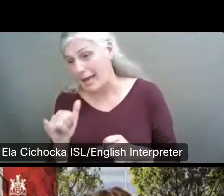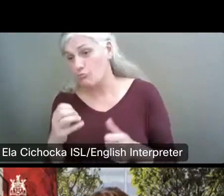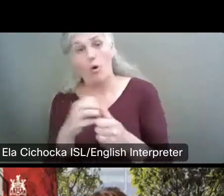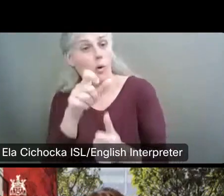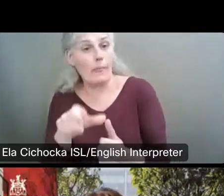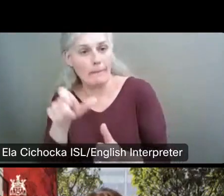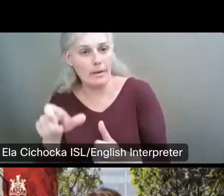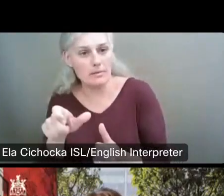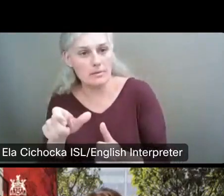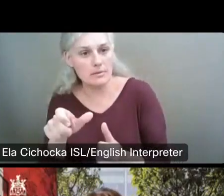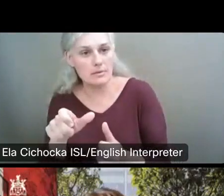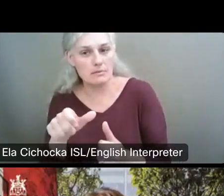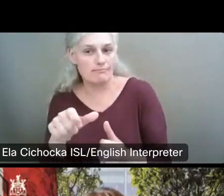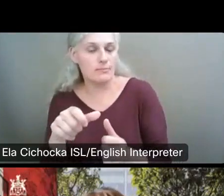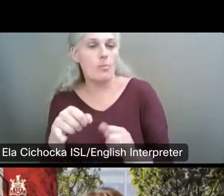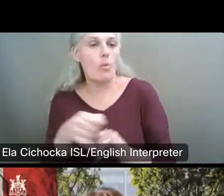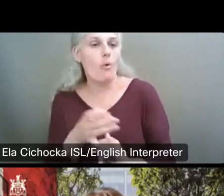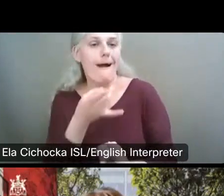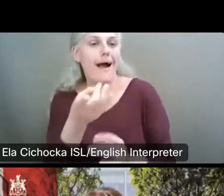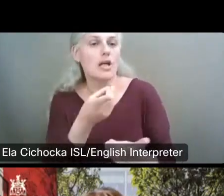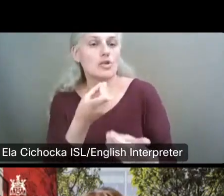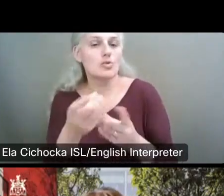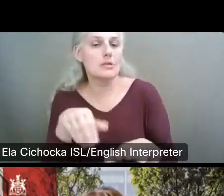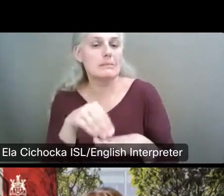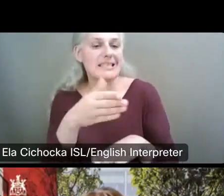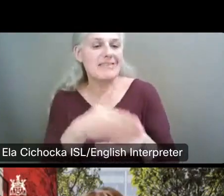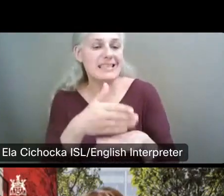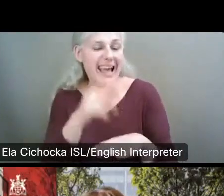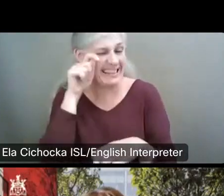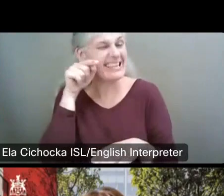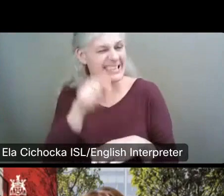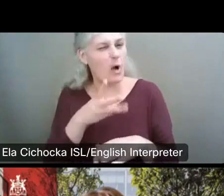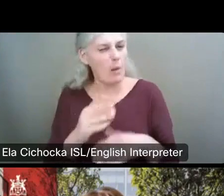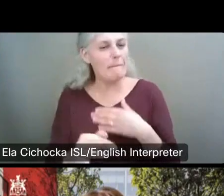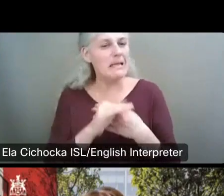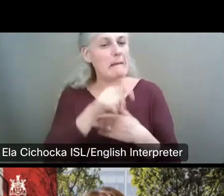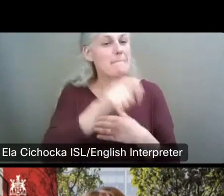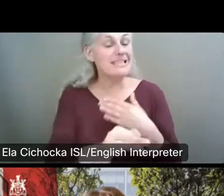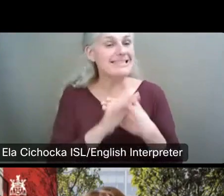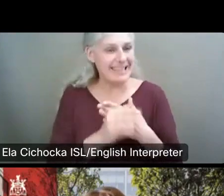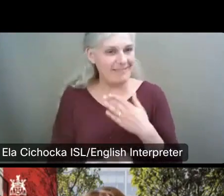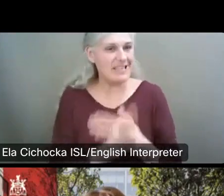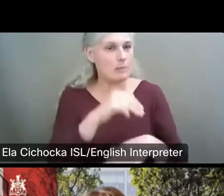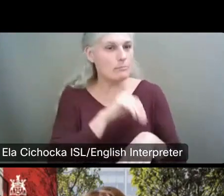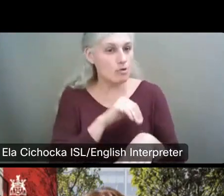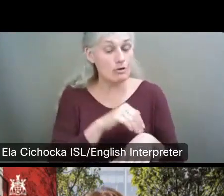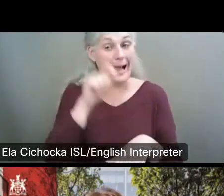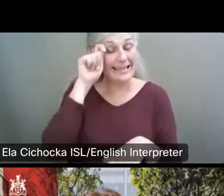is being asked to do this thing. You know, I think this could be a patient safety issue. And I think safety is a